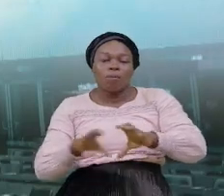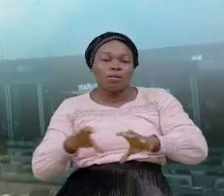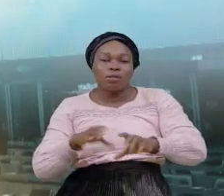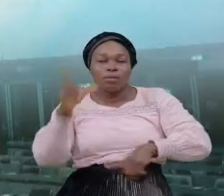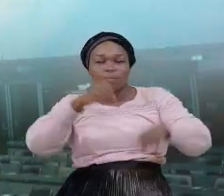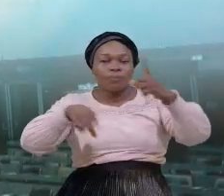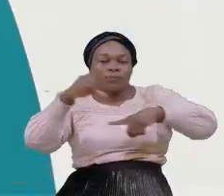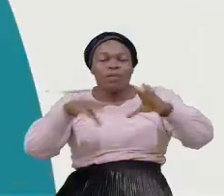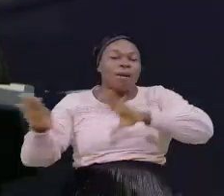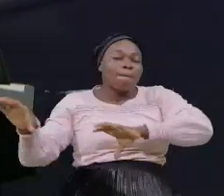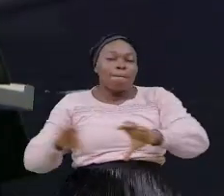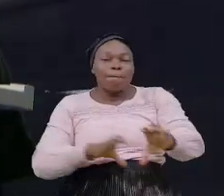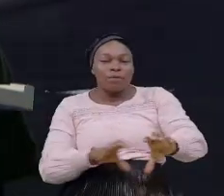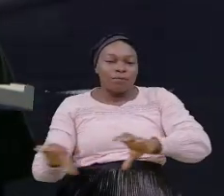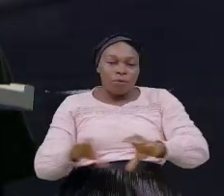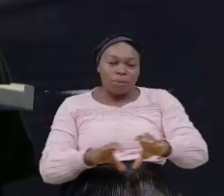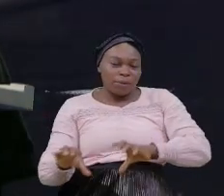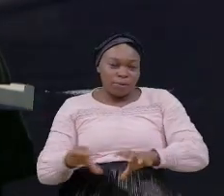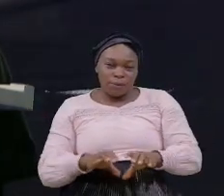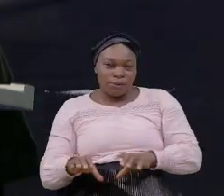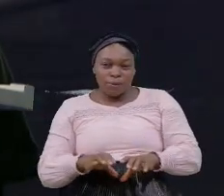saying it, you are not sure. Performance.